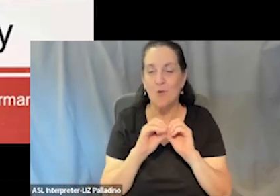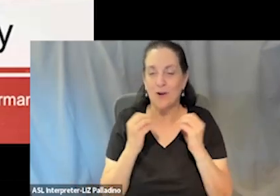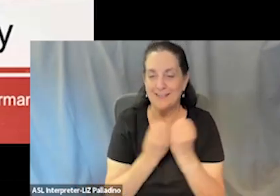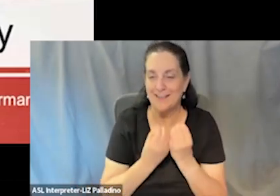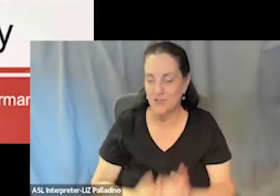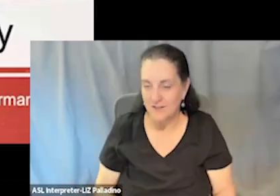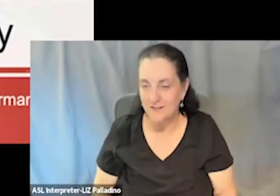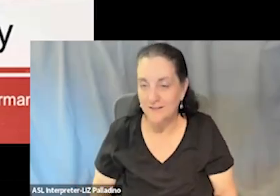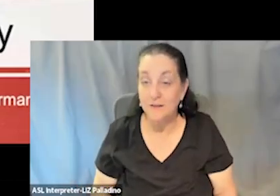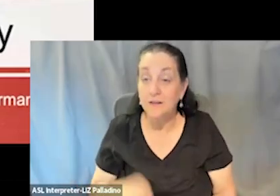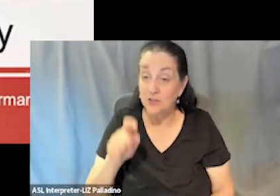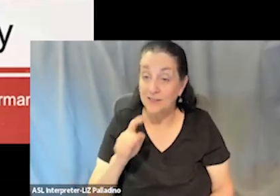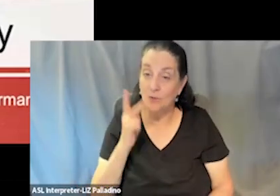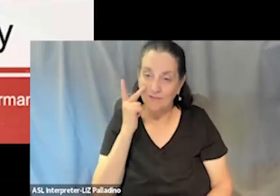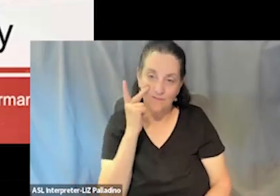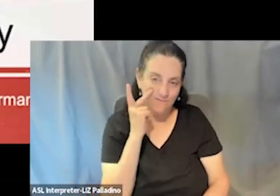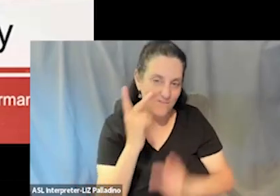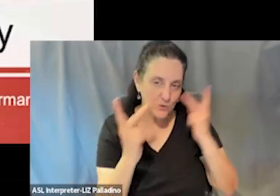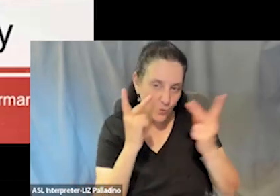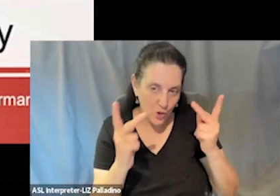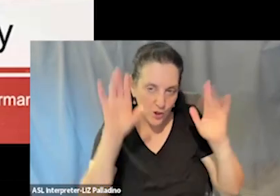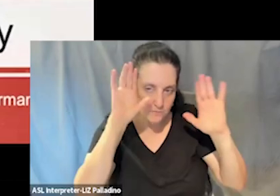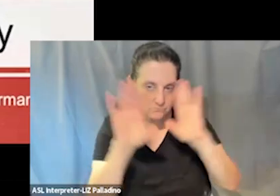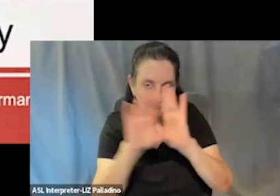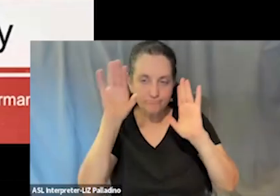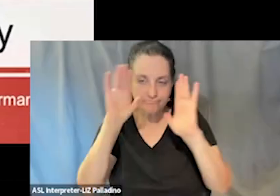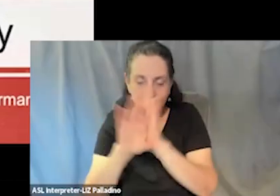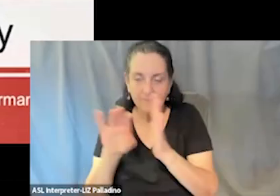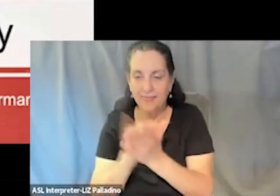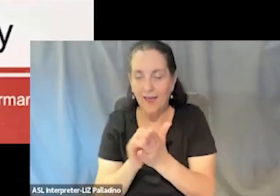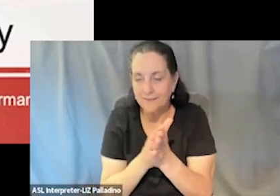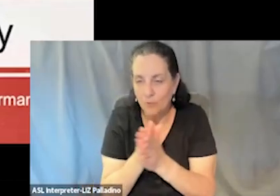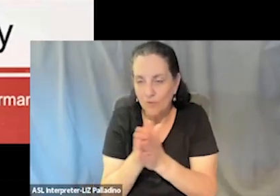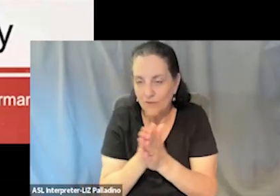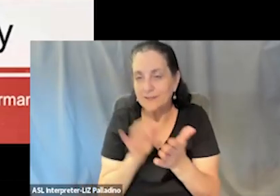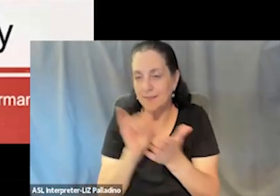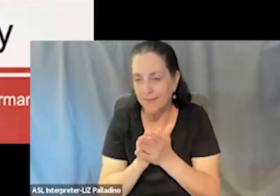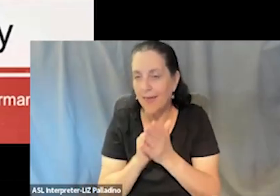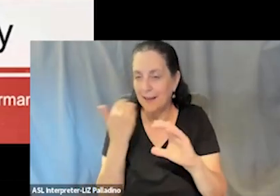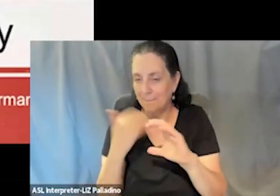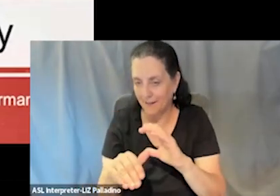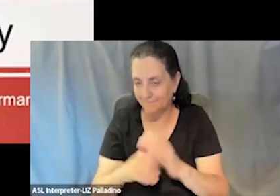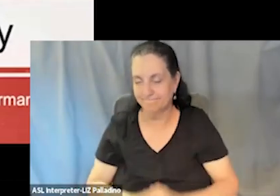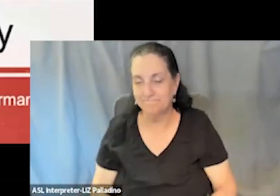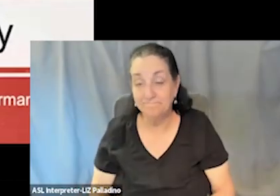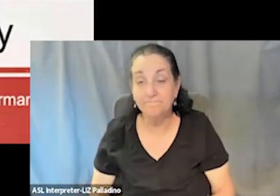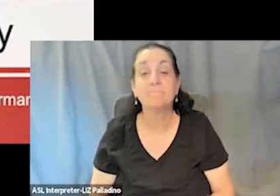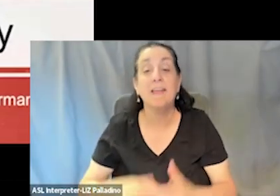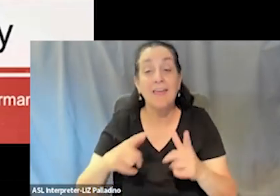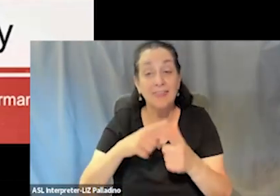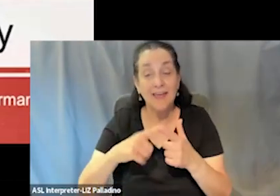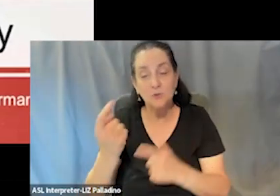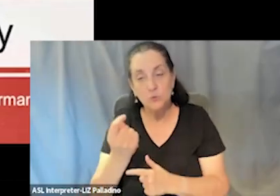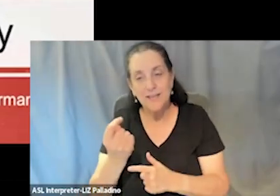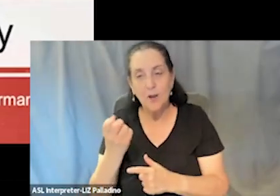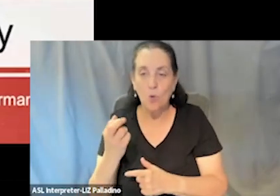It's also important to have strong visual assets that will drive the email. Then coming to the home stretch, then the Tuesday